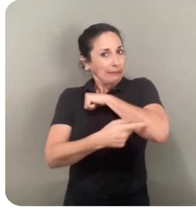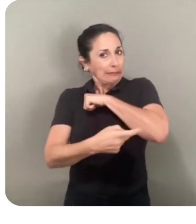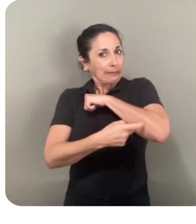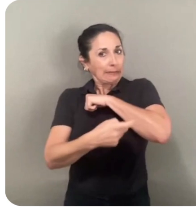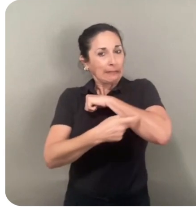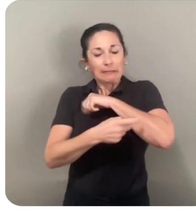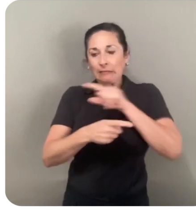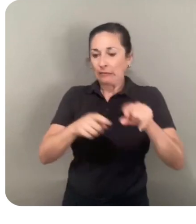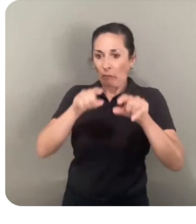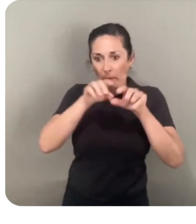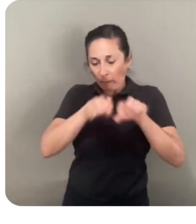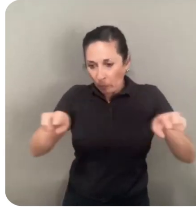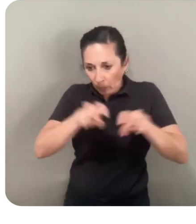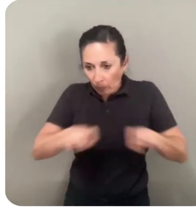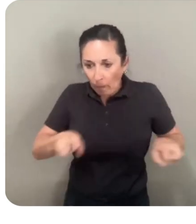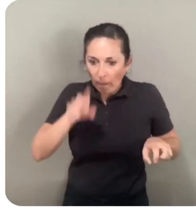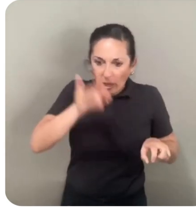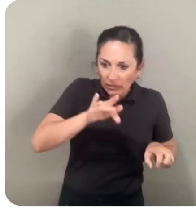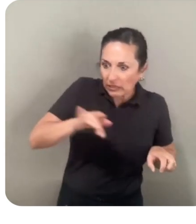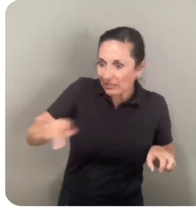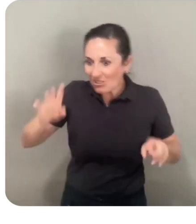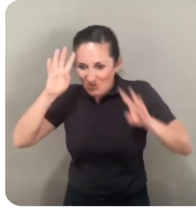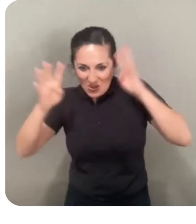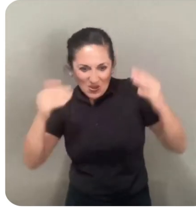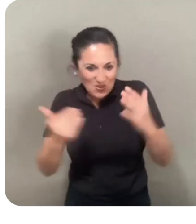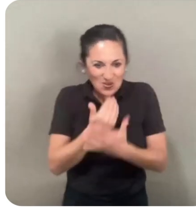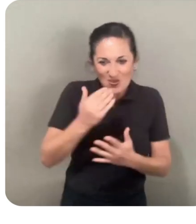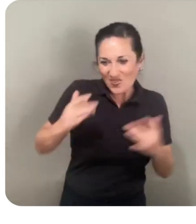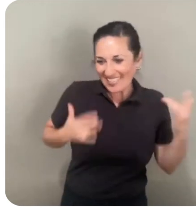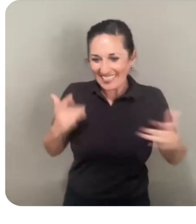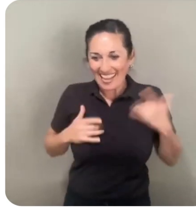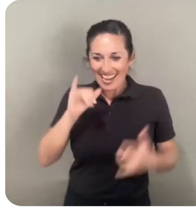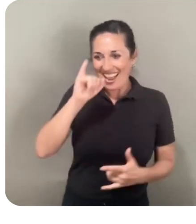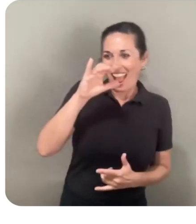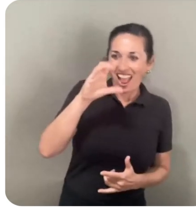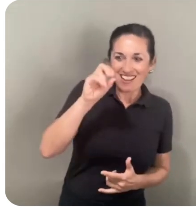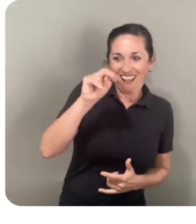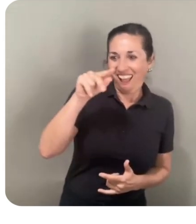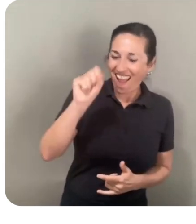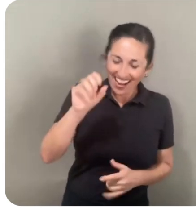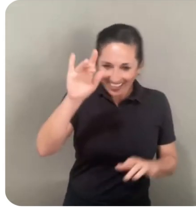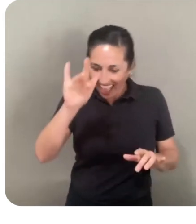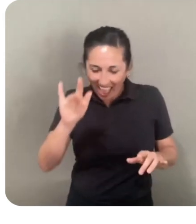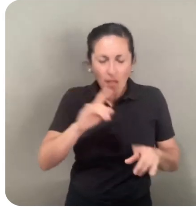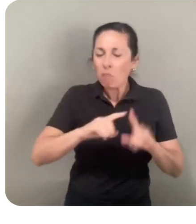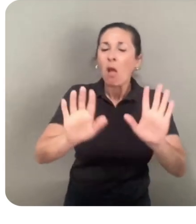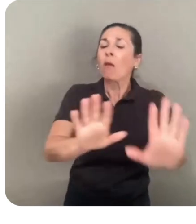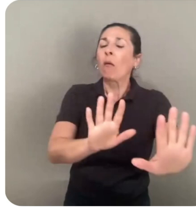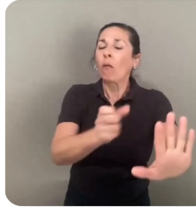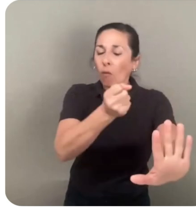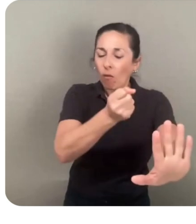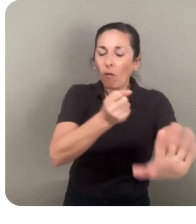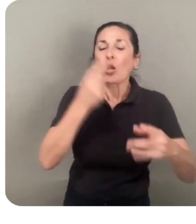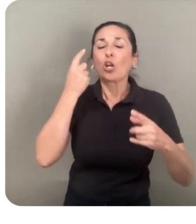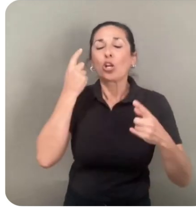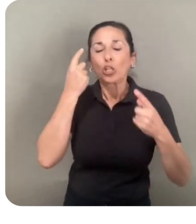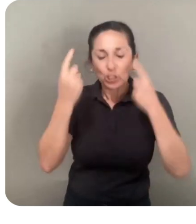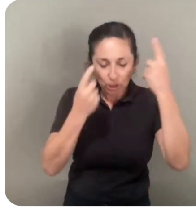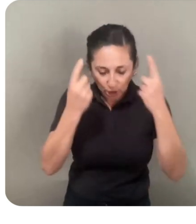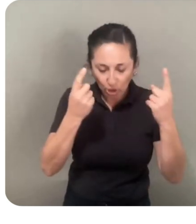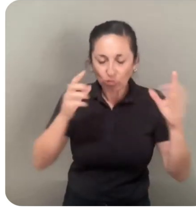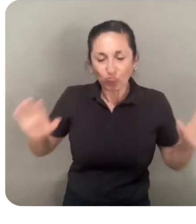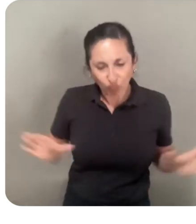of buttons, create new and exciting icons, but I encourage you to consider